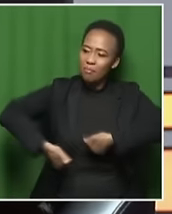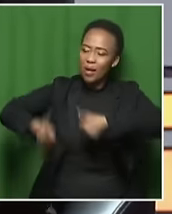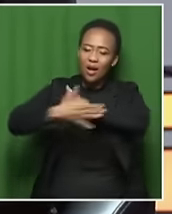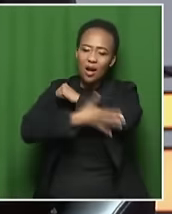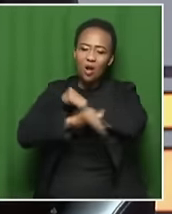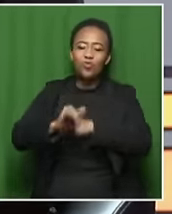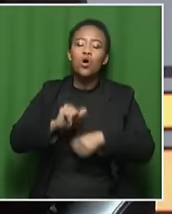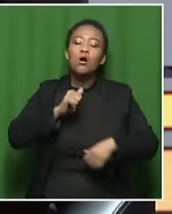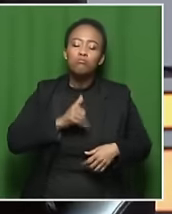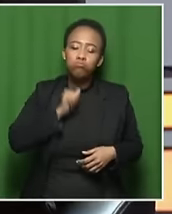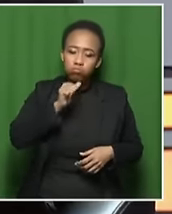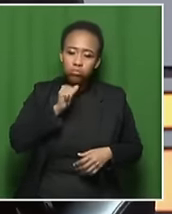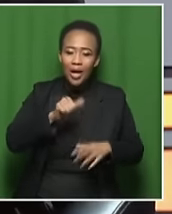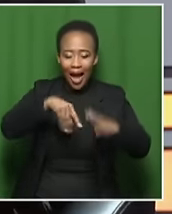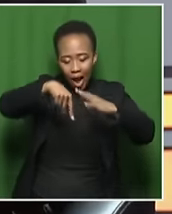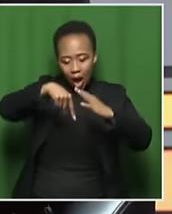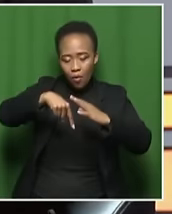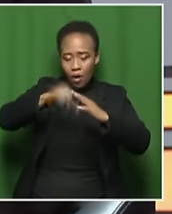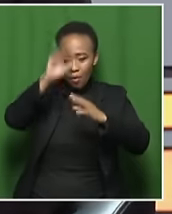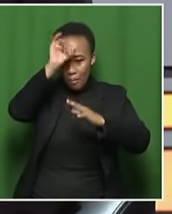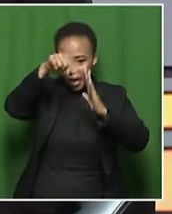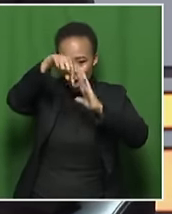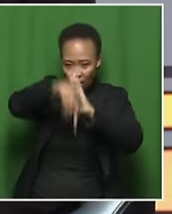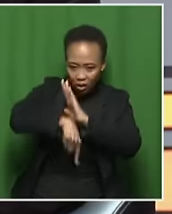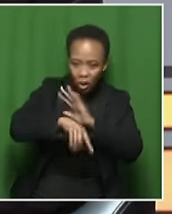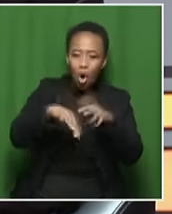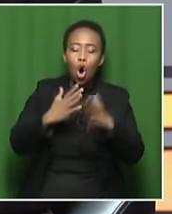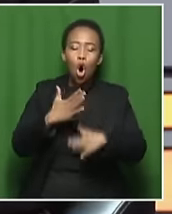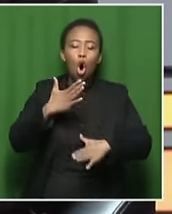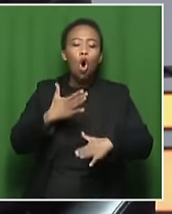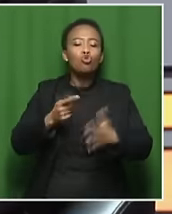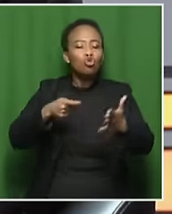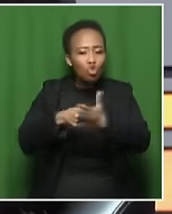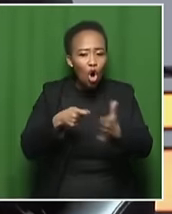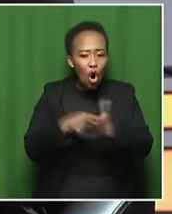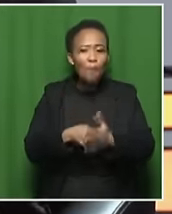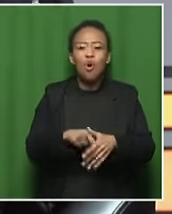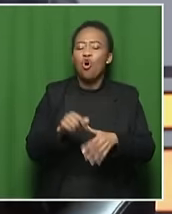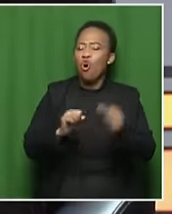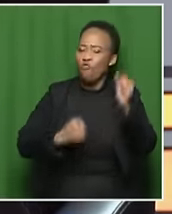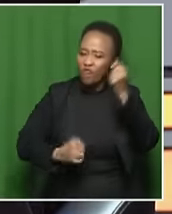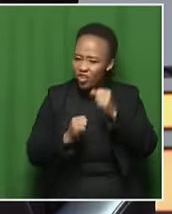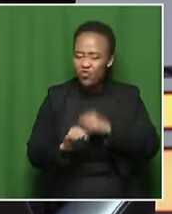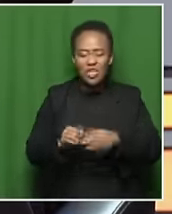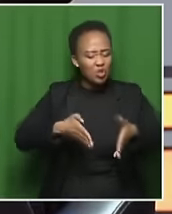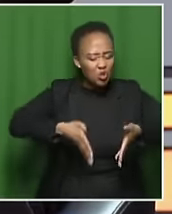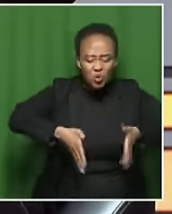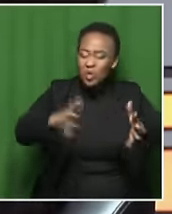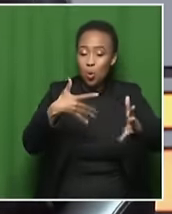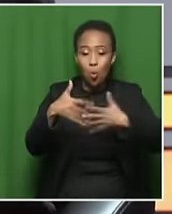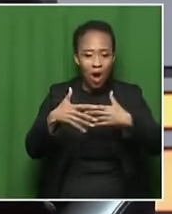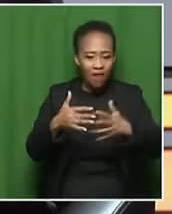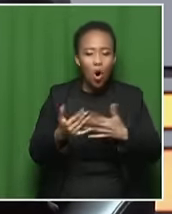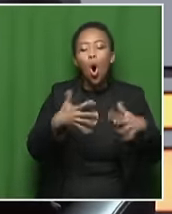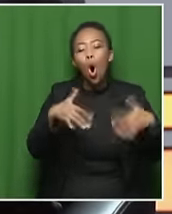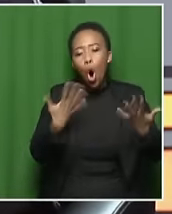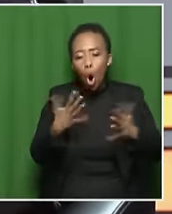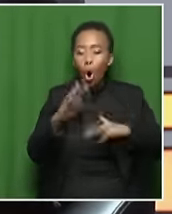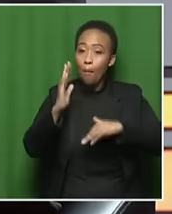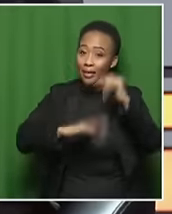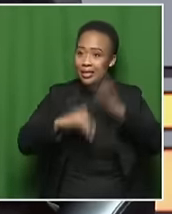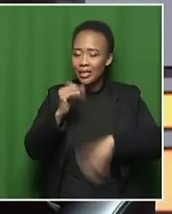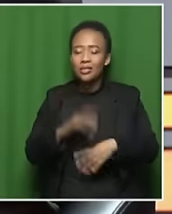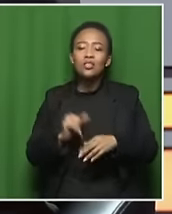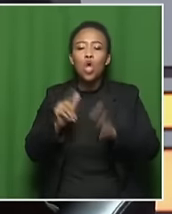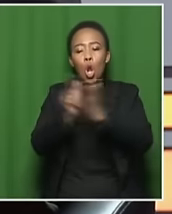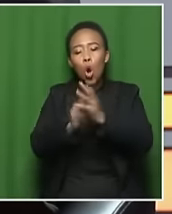in the tuck shops, whether they are in the factories, whether they are in the streets, whether they've hijacked buildings. We will